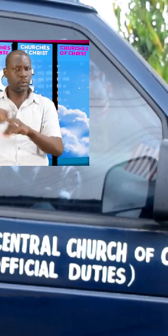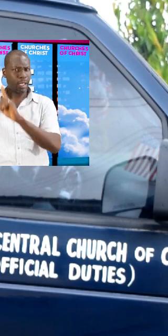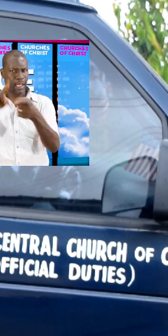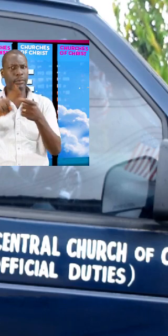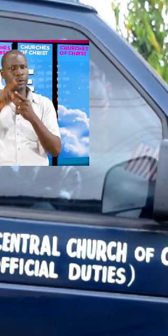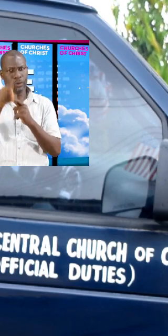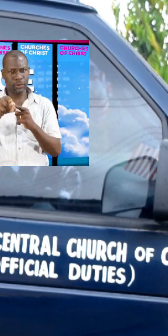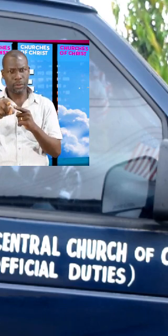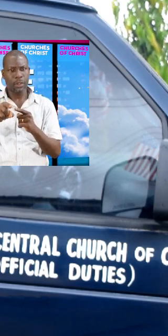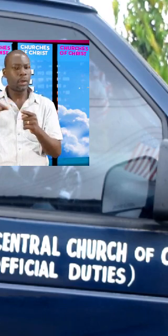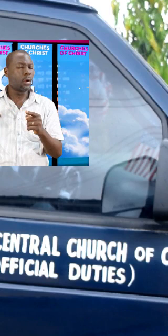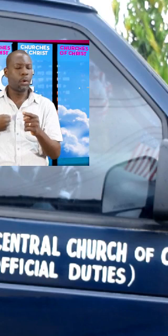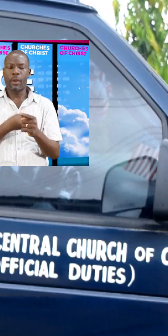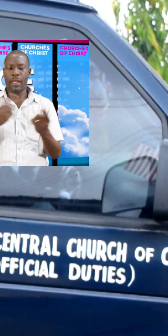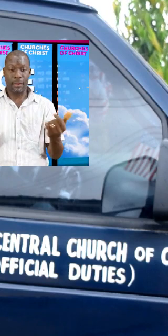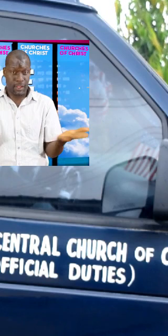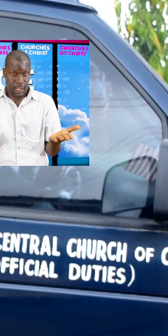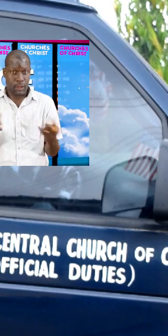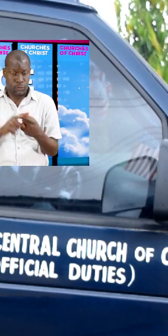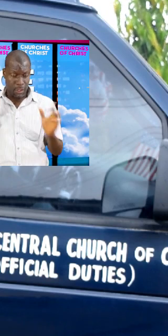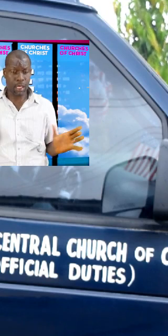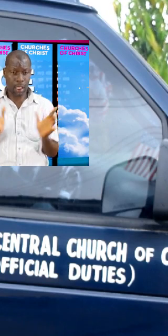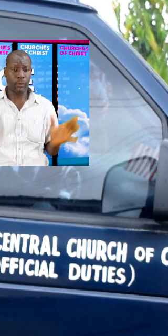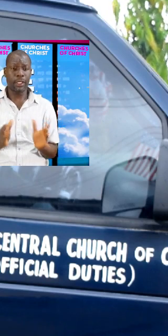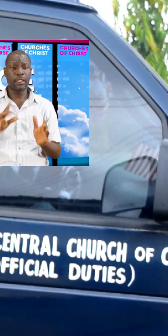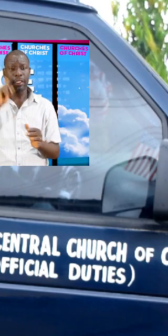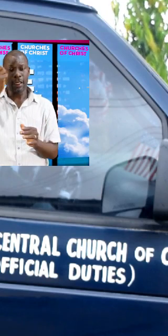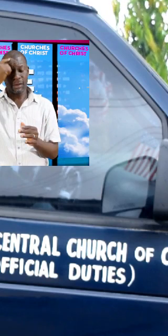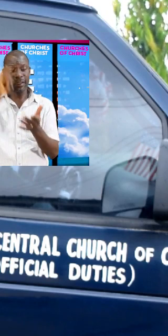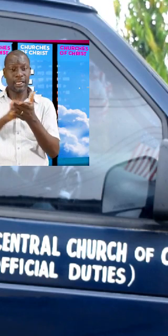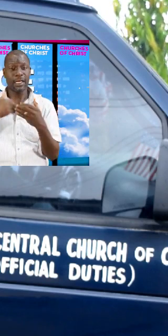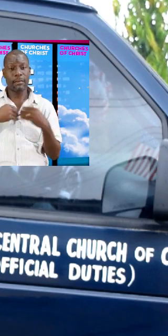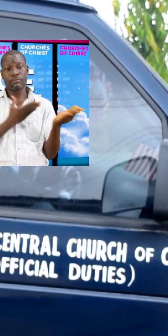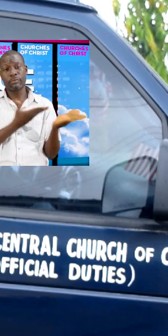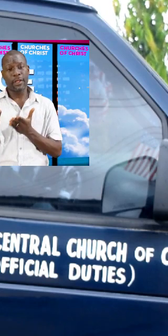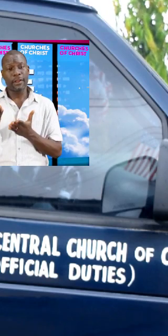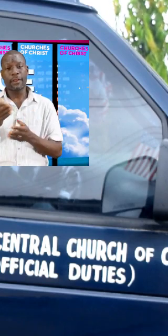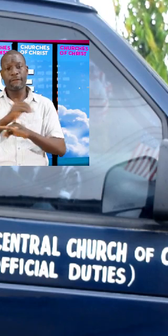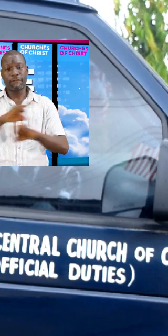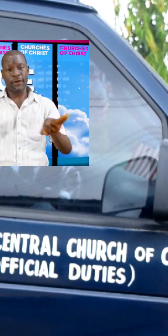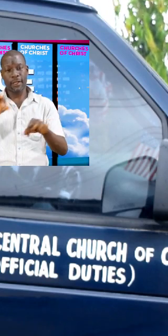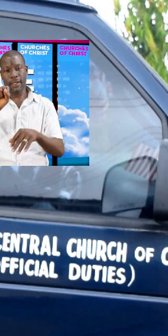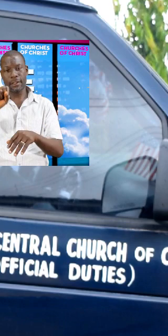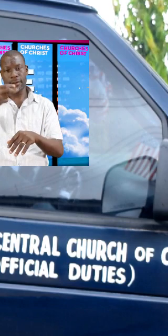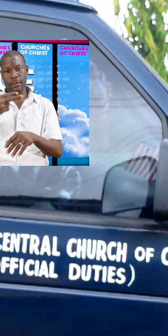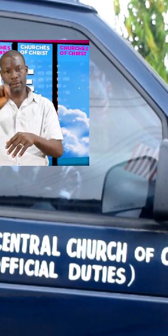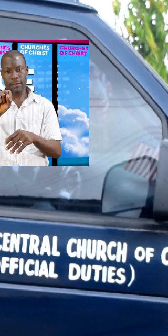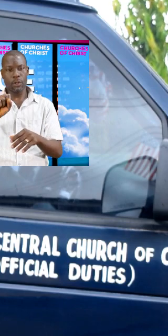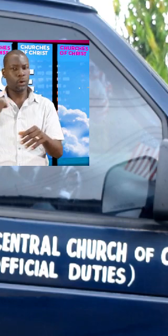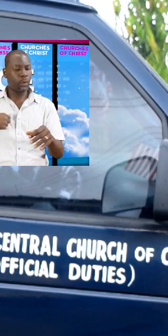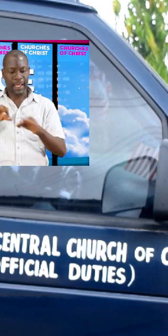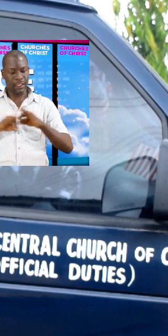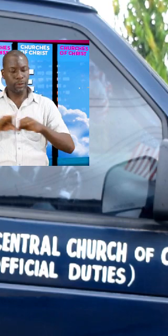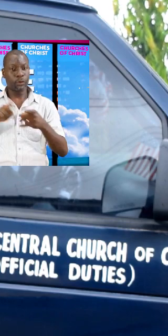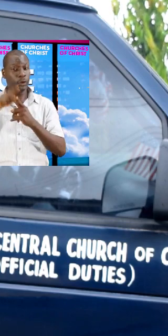Na Yeba, Eba Ebe Bo, Abaino Abaso. Sir, or the free SHS, Abba or my Ghanemu. The church, the moon, etcher, mo,